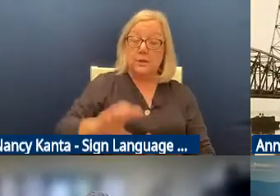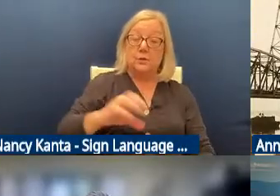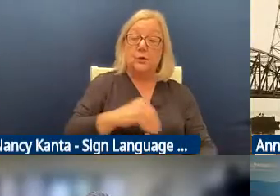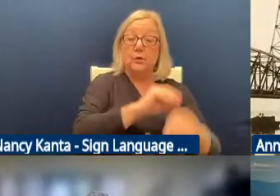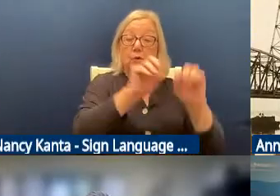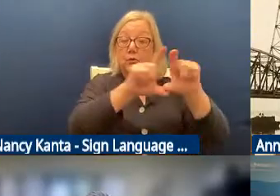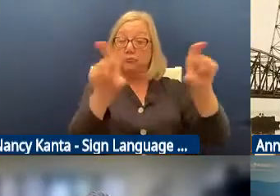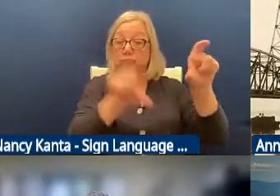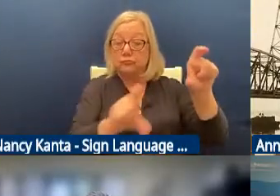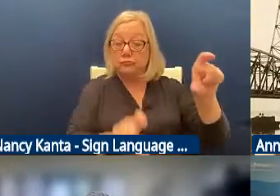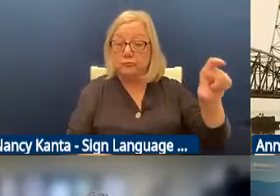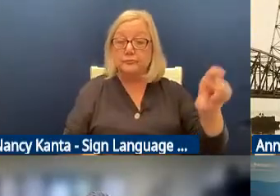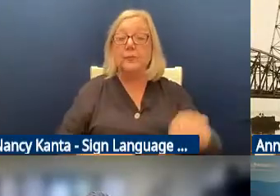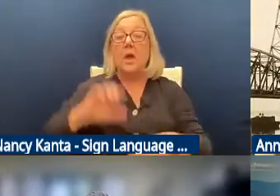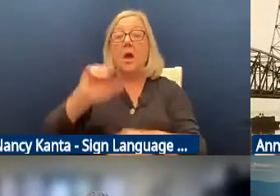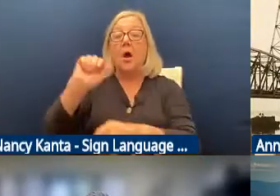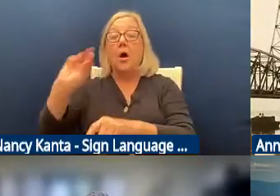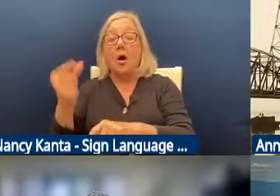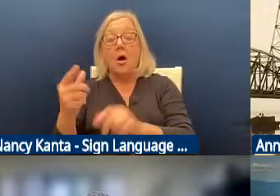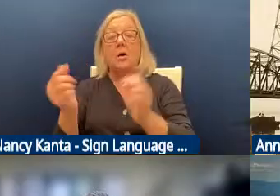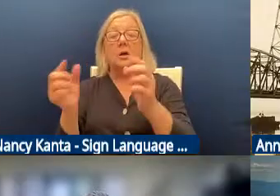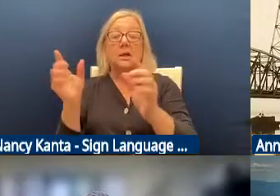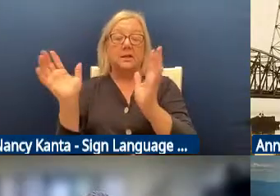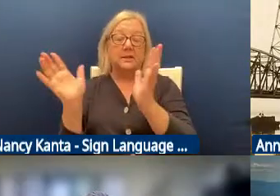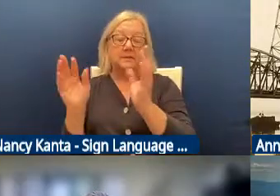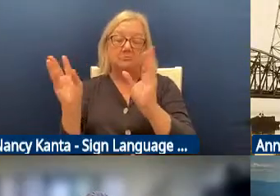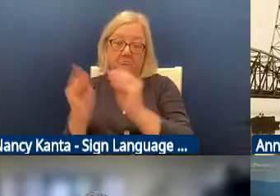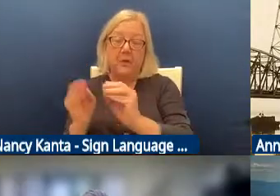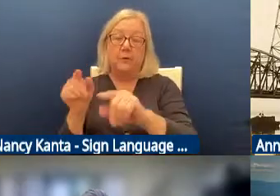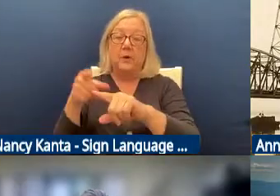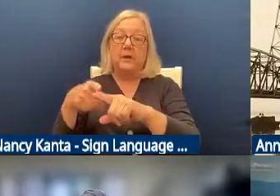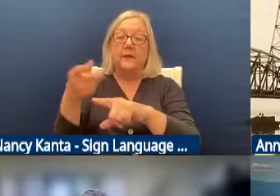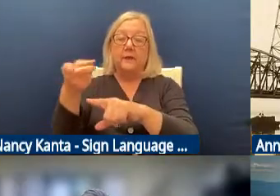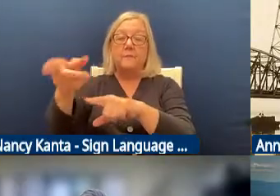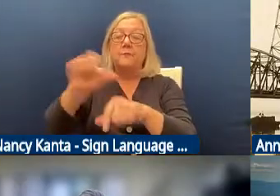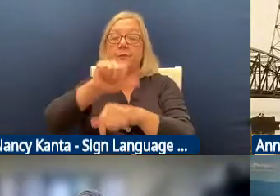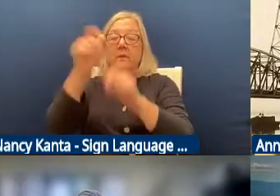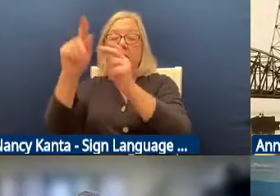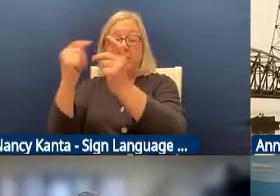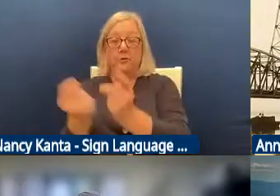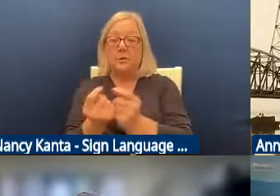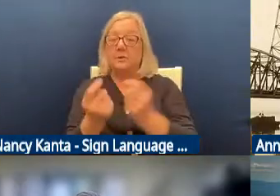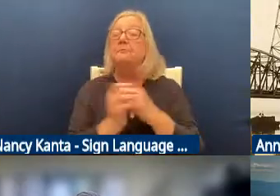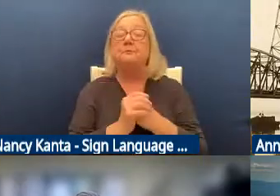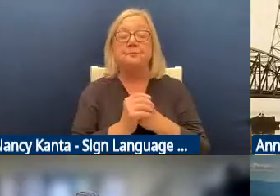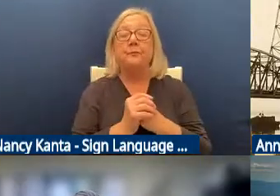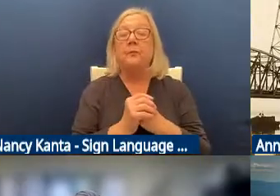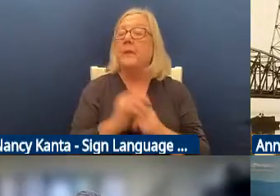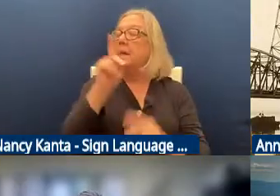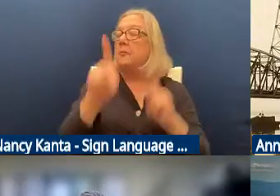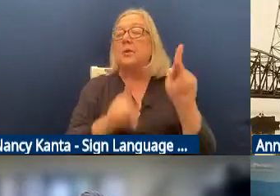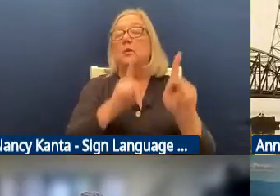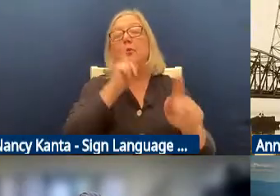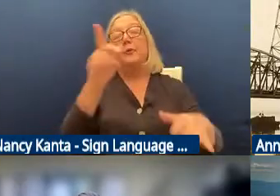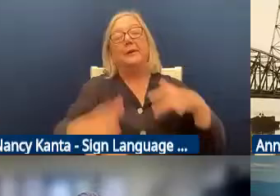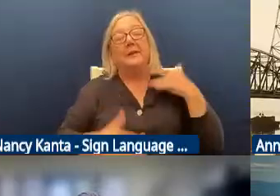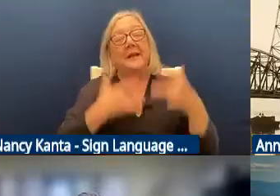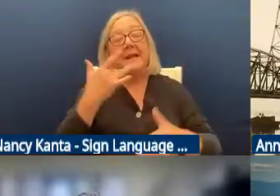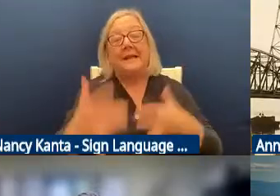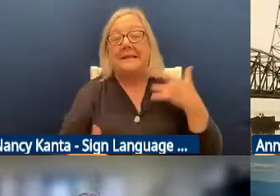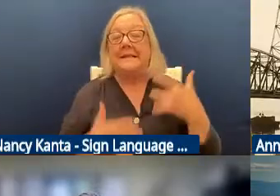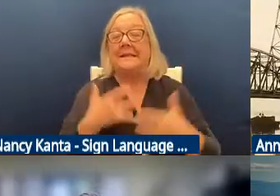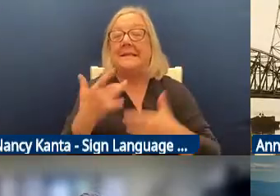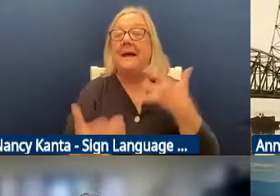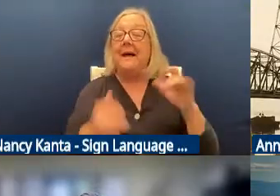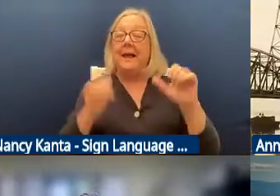design team. And I'm just going to say that was a huge win with all of our attendees. People were so excited about getting to